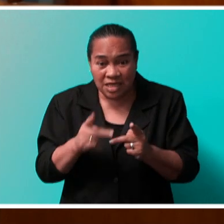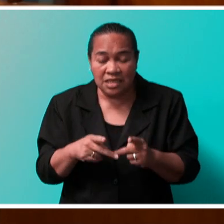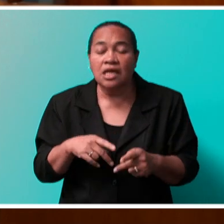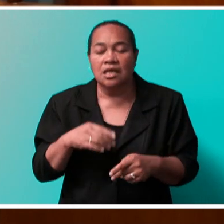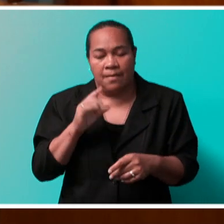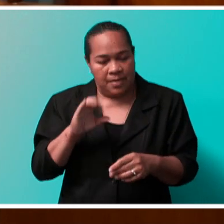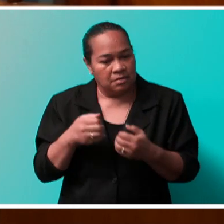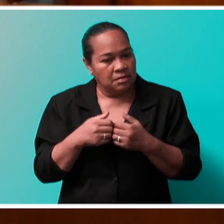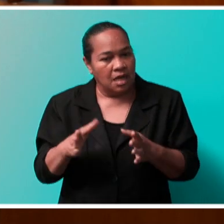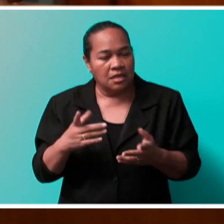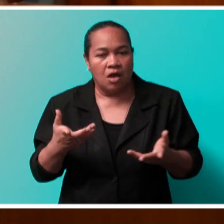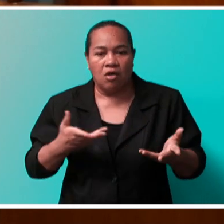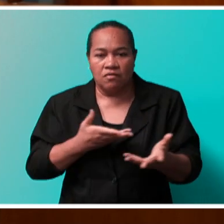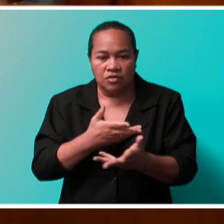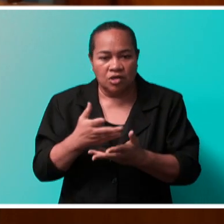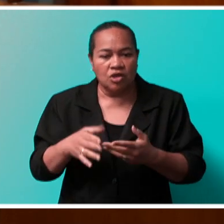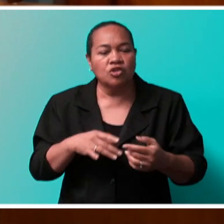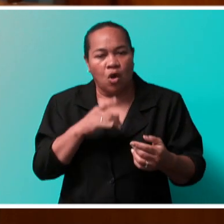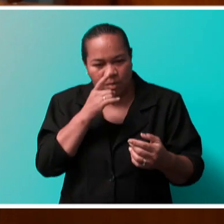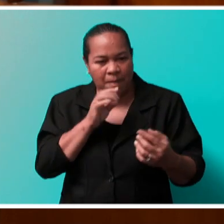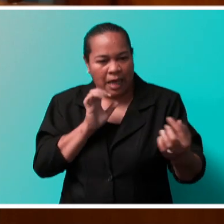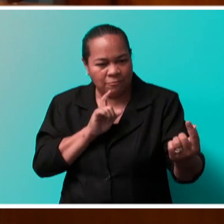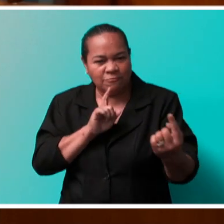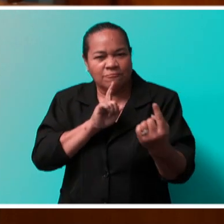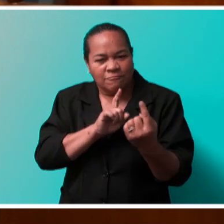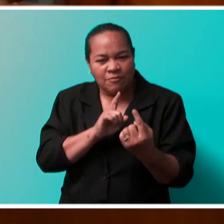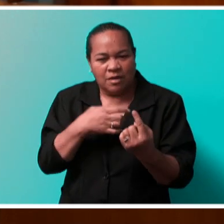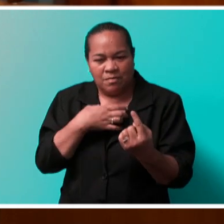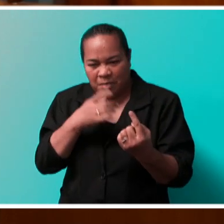conversation closer to the people.